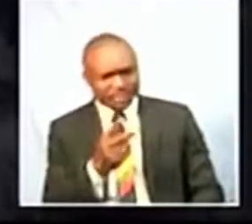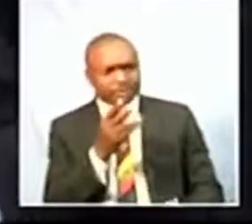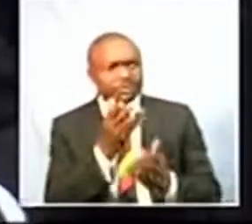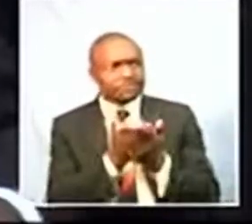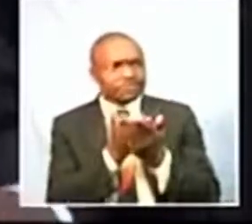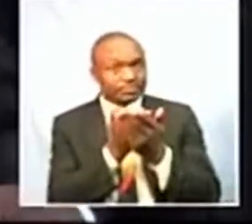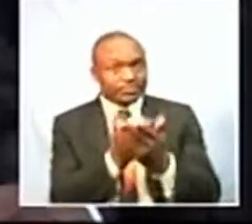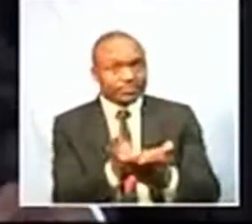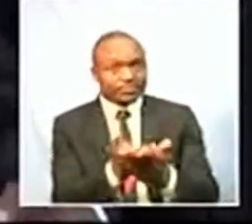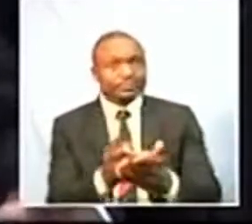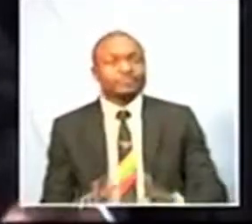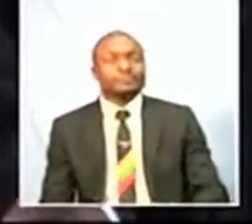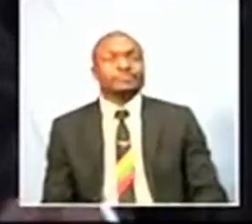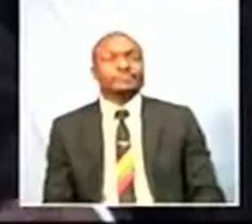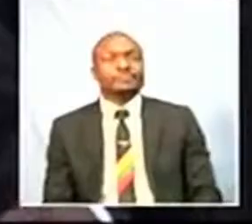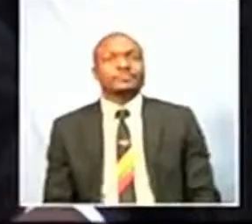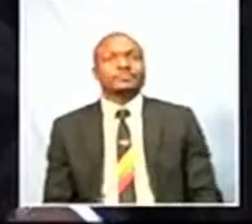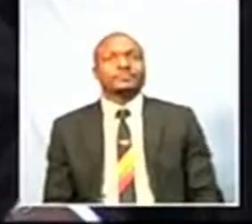submission from